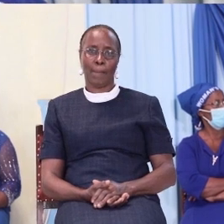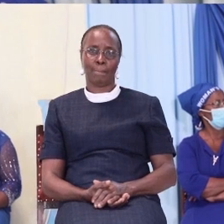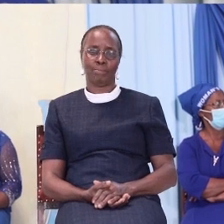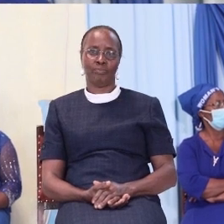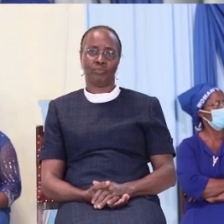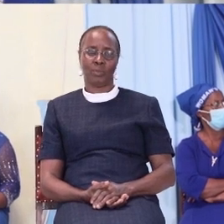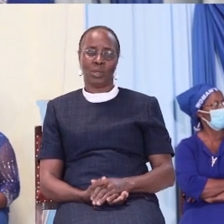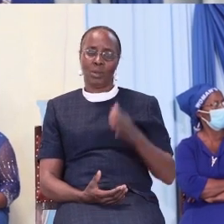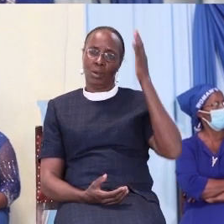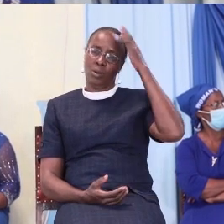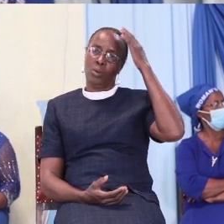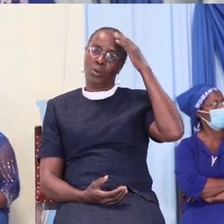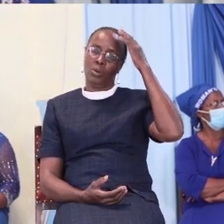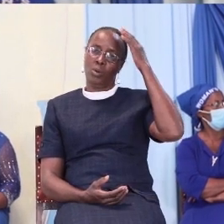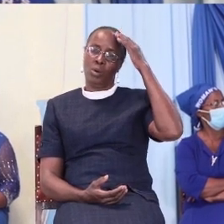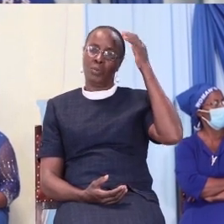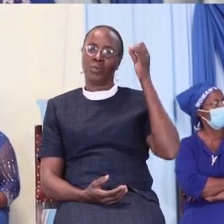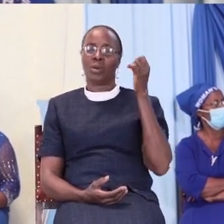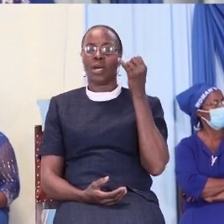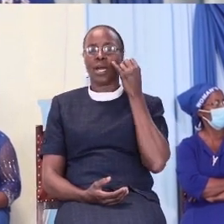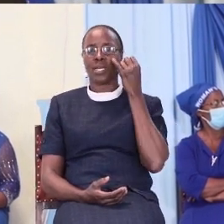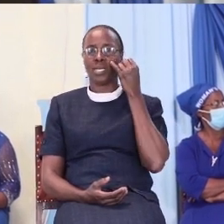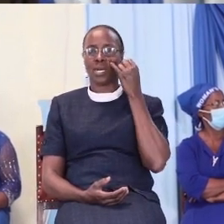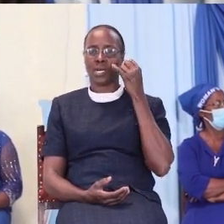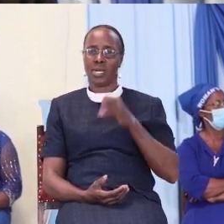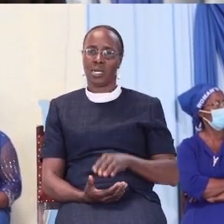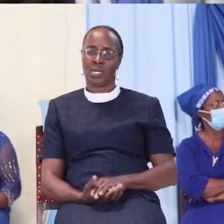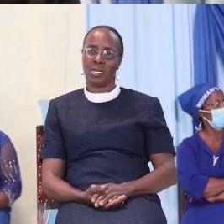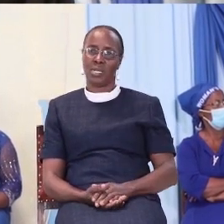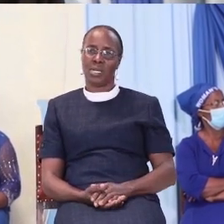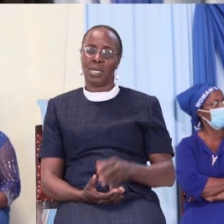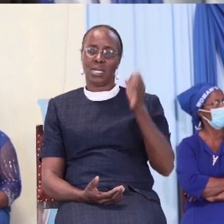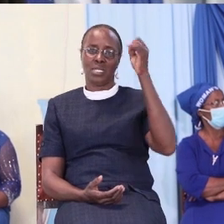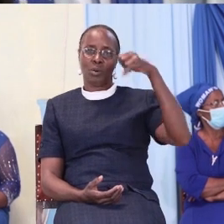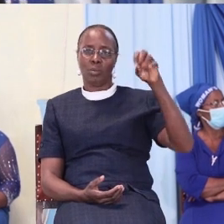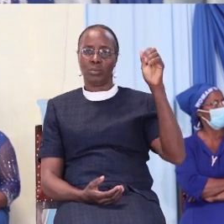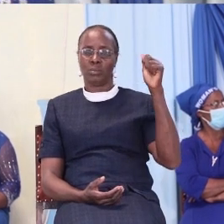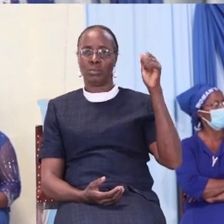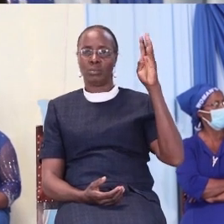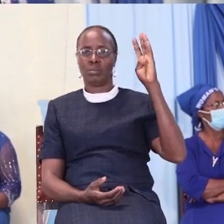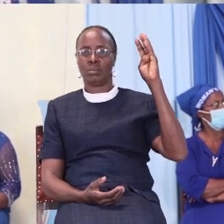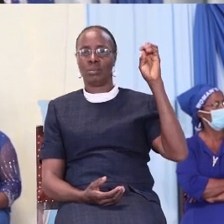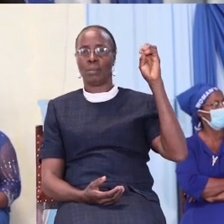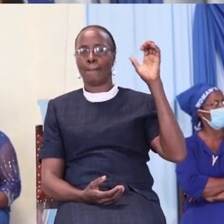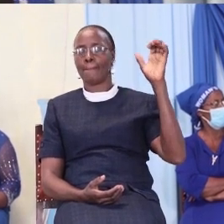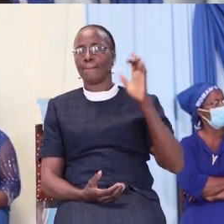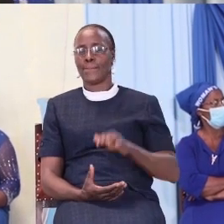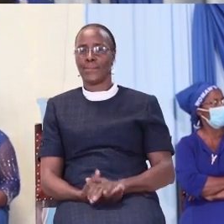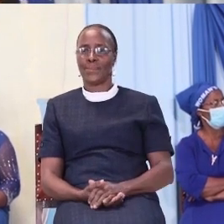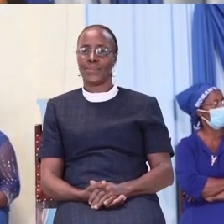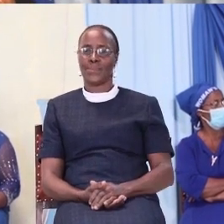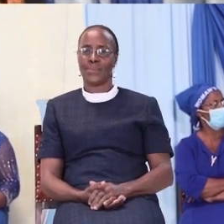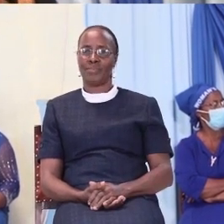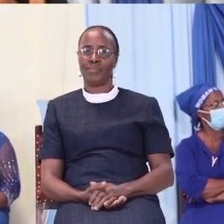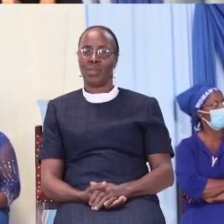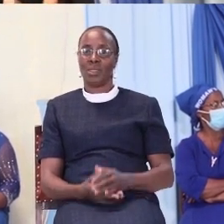Isaac, and also Jacob. In today's message of victory through God's love,